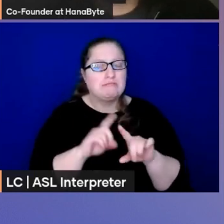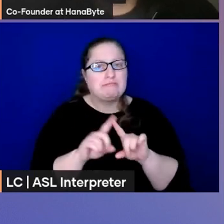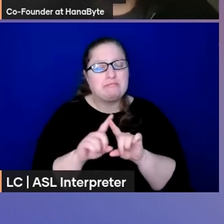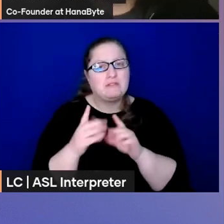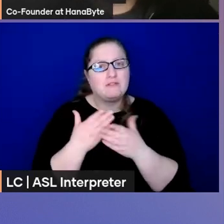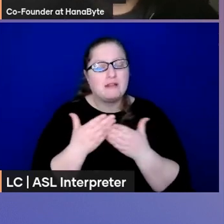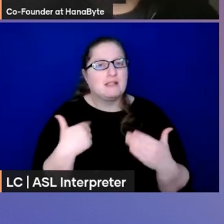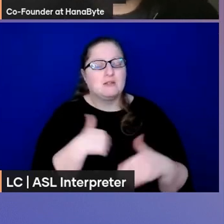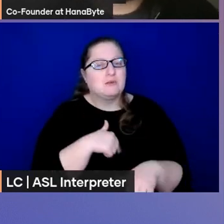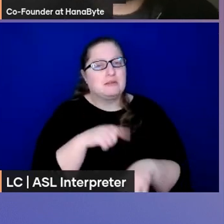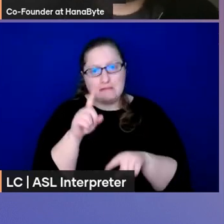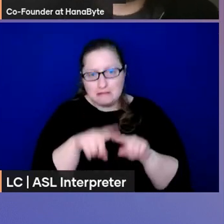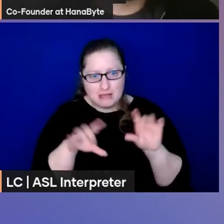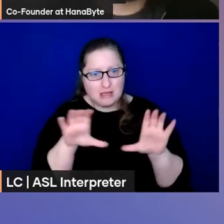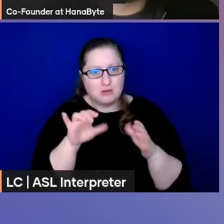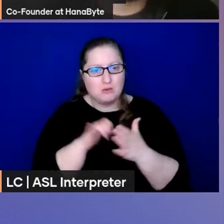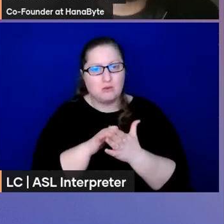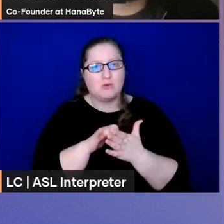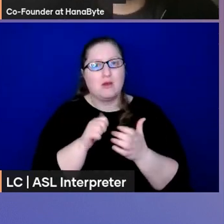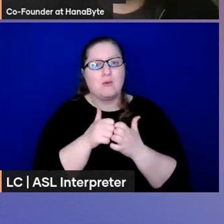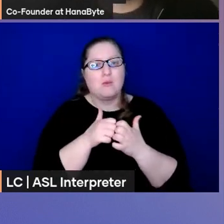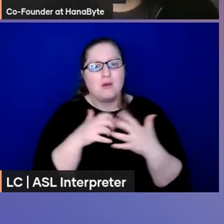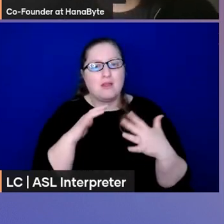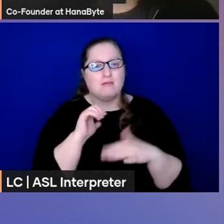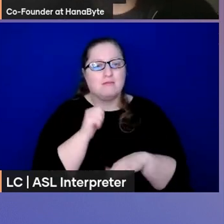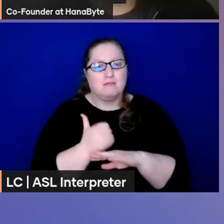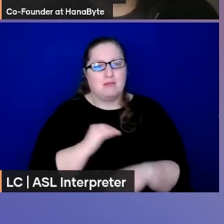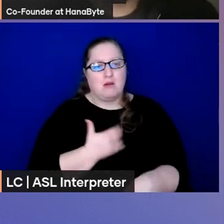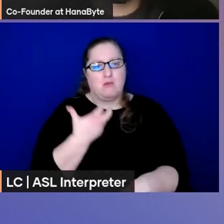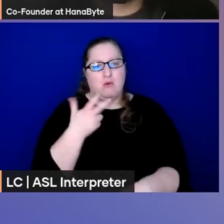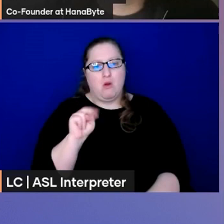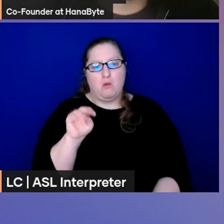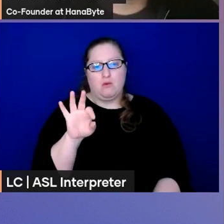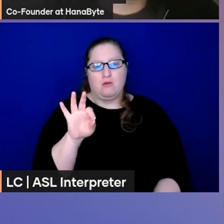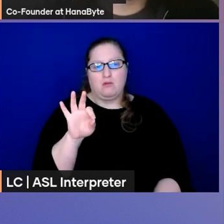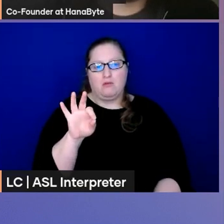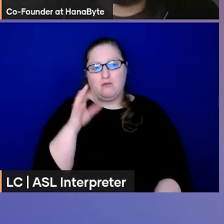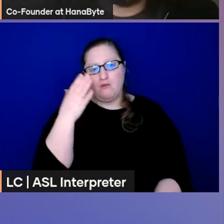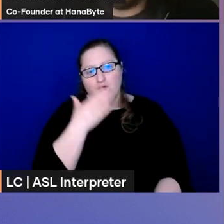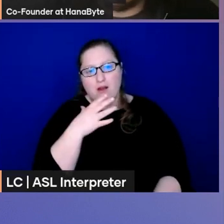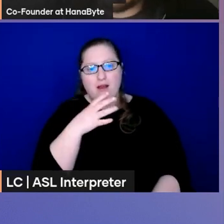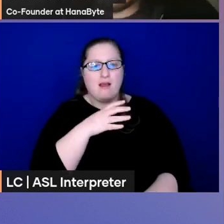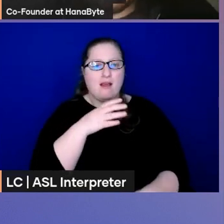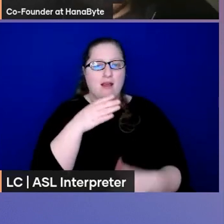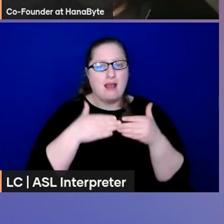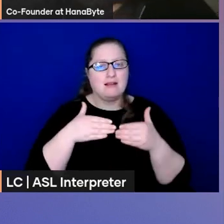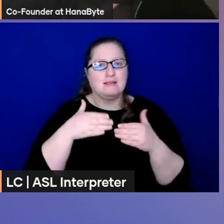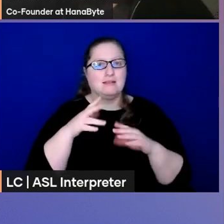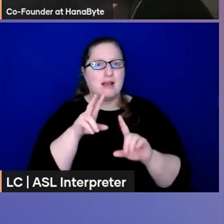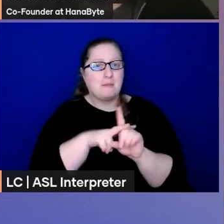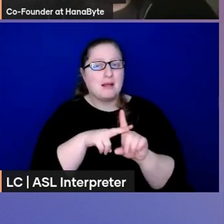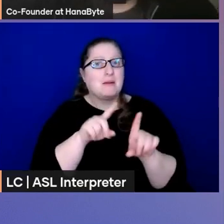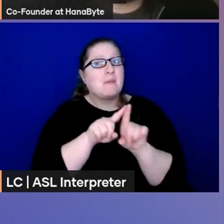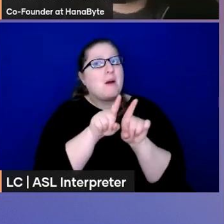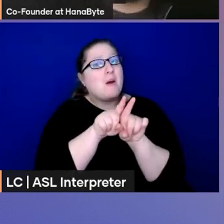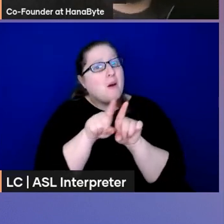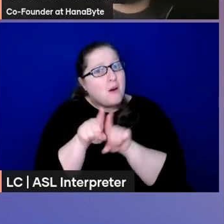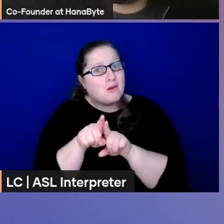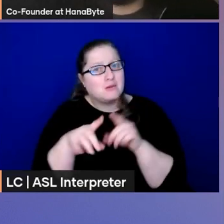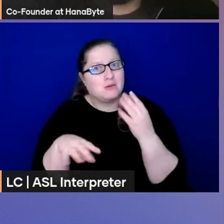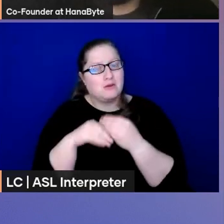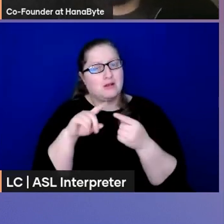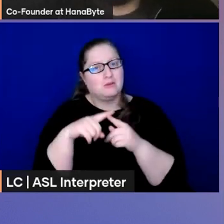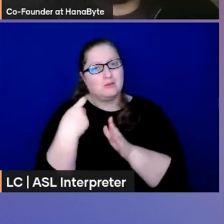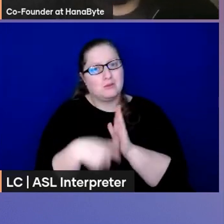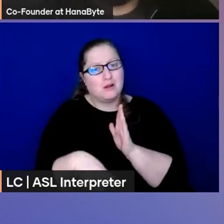not able to do that without implementing our own front-end application. And once again, this just adds to our costs. And so